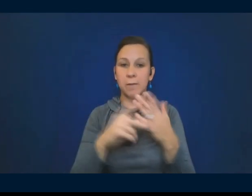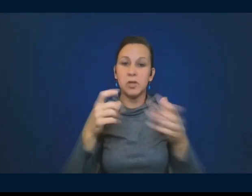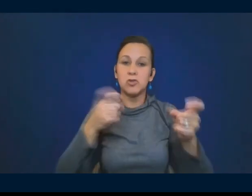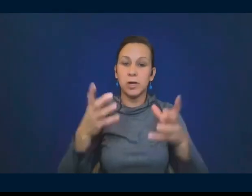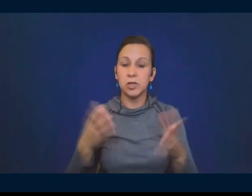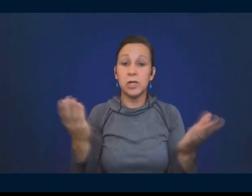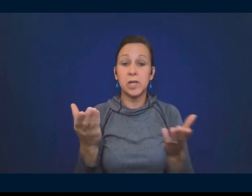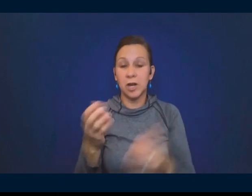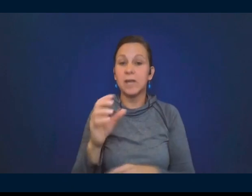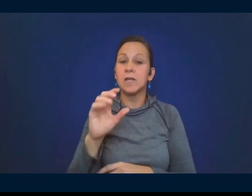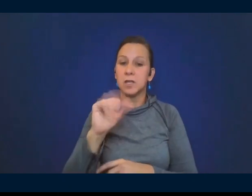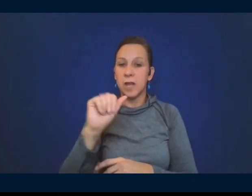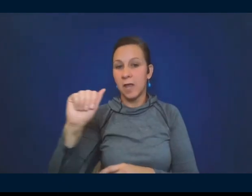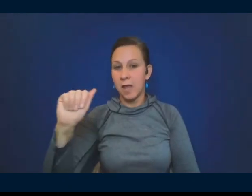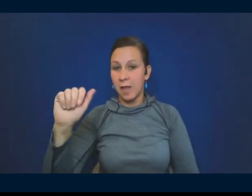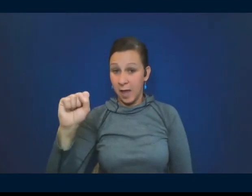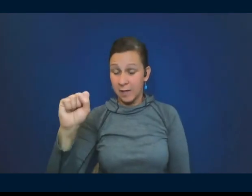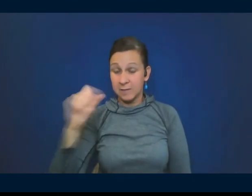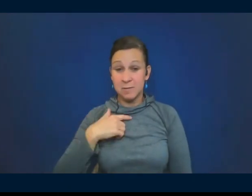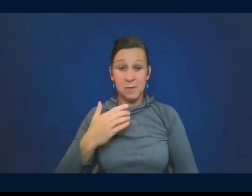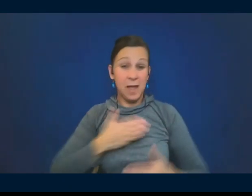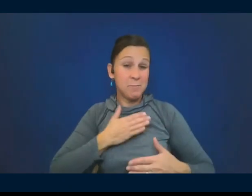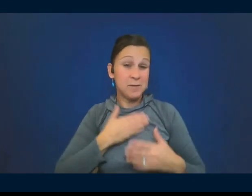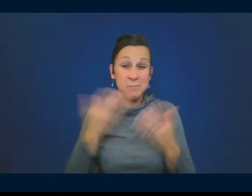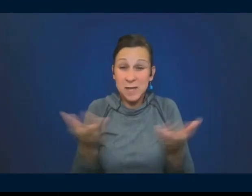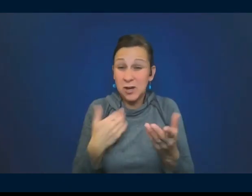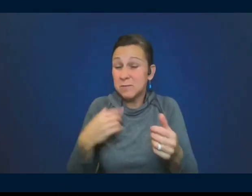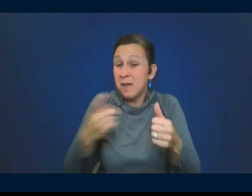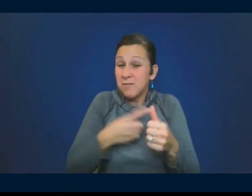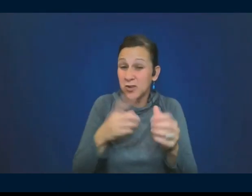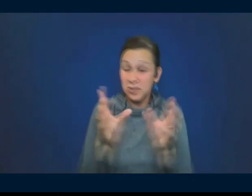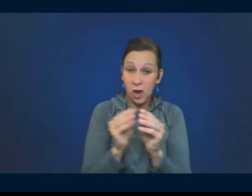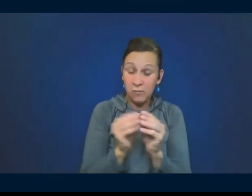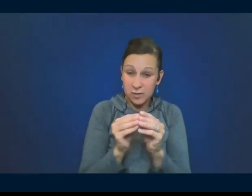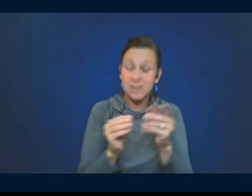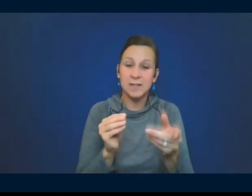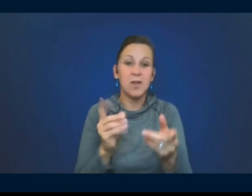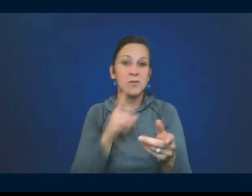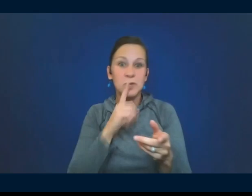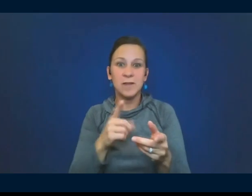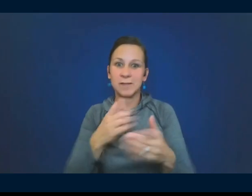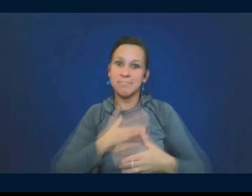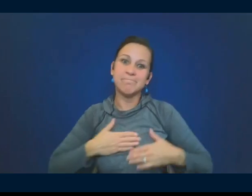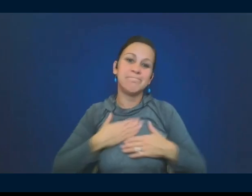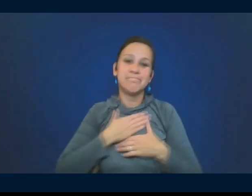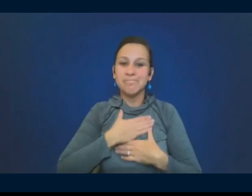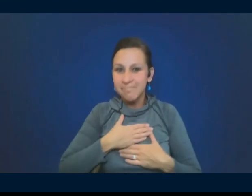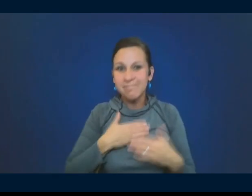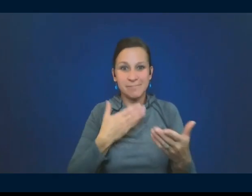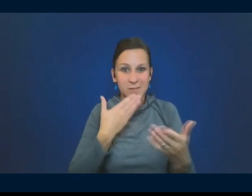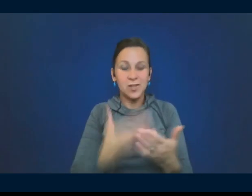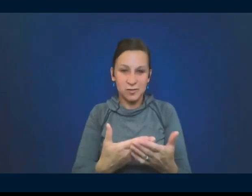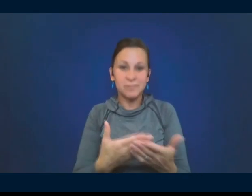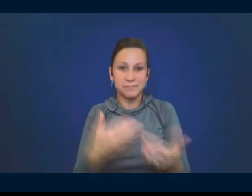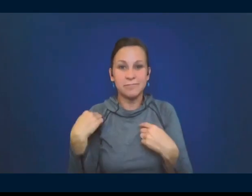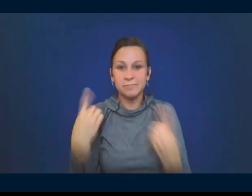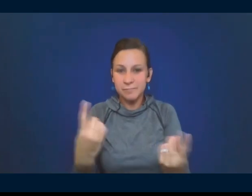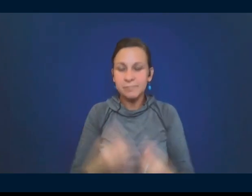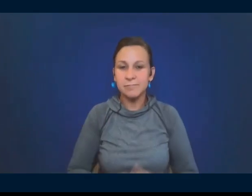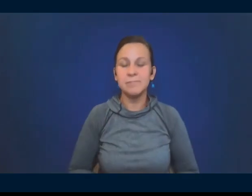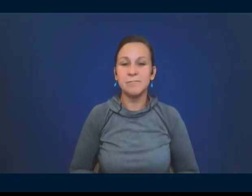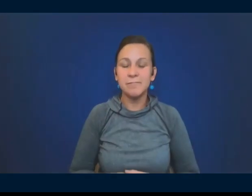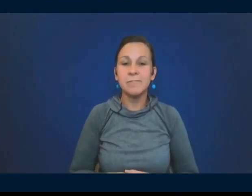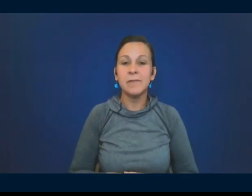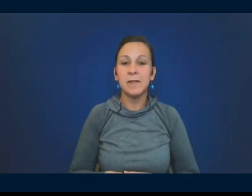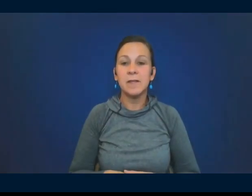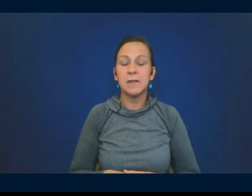and very happy to be here. This is my first conference with STEM, and so it's been a really lovely experience so far. We are